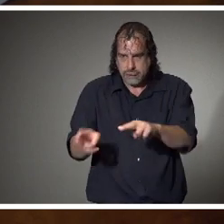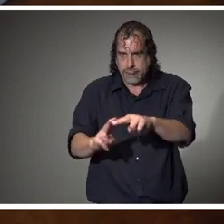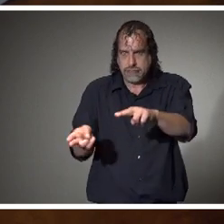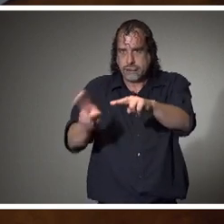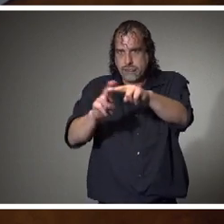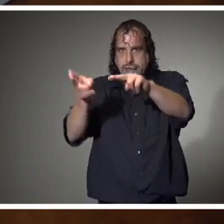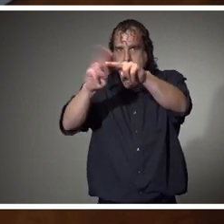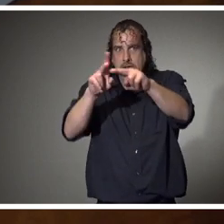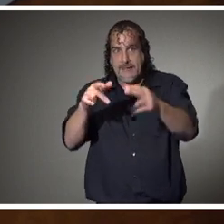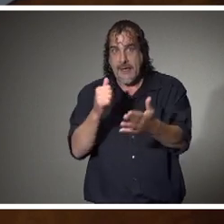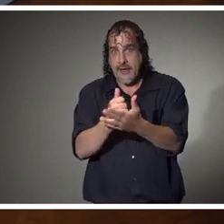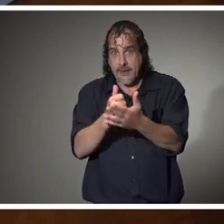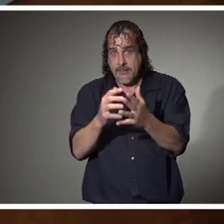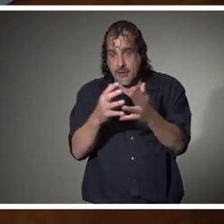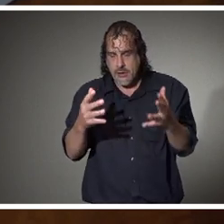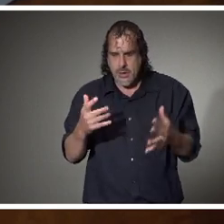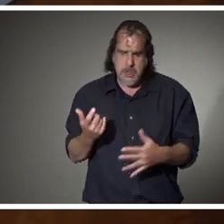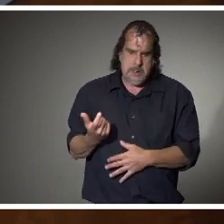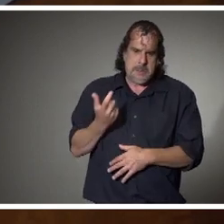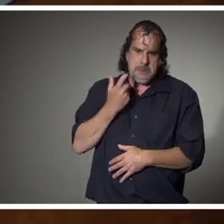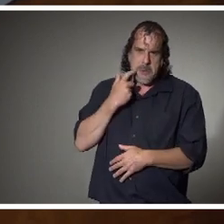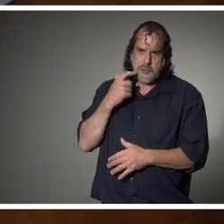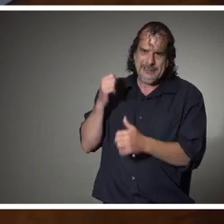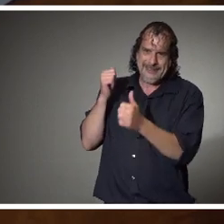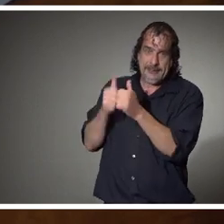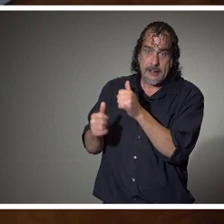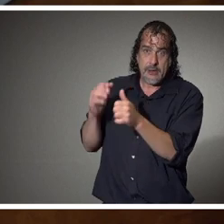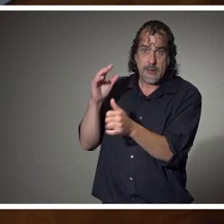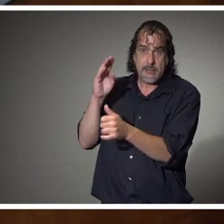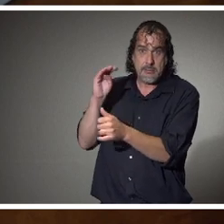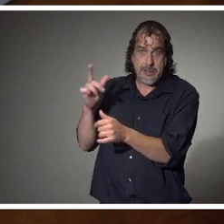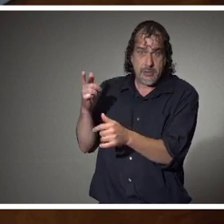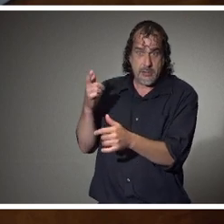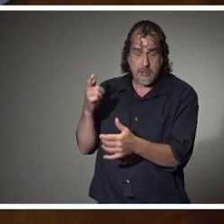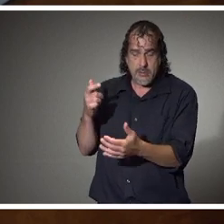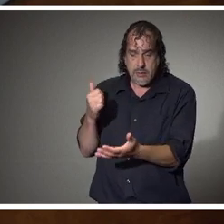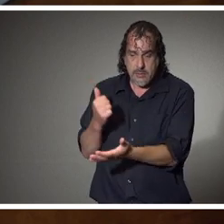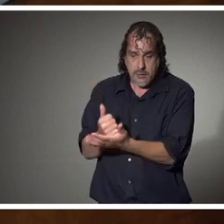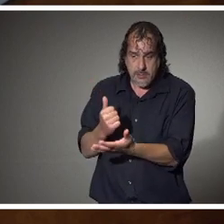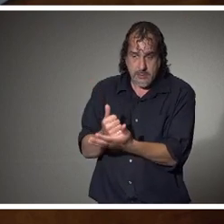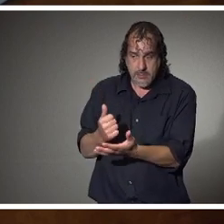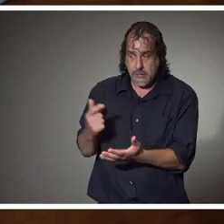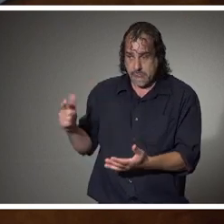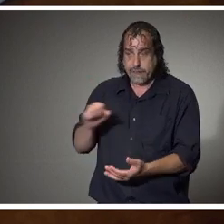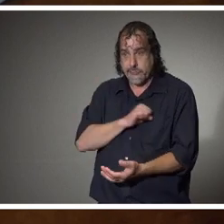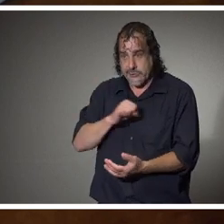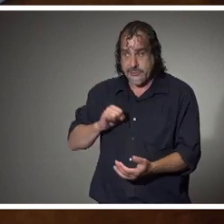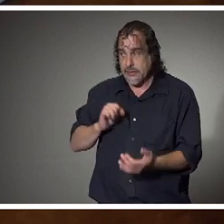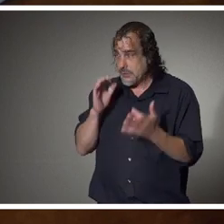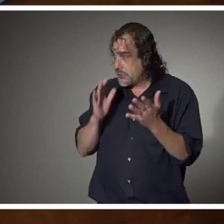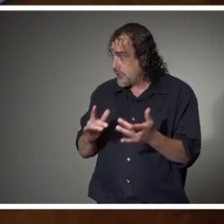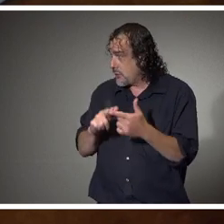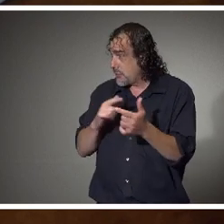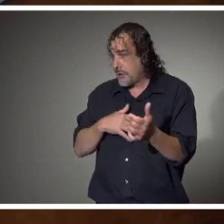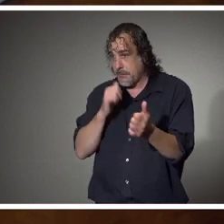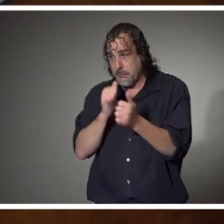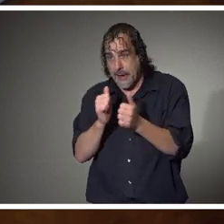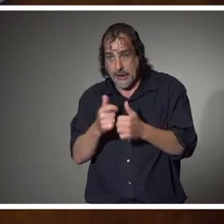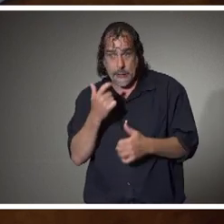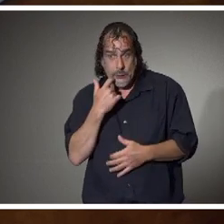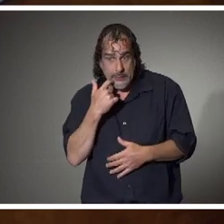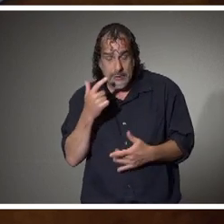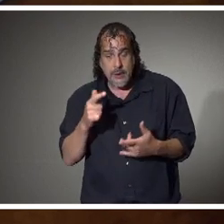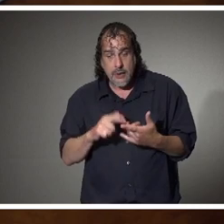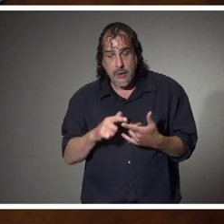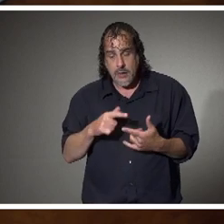big help. The most recent bill that passed the Congress with the help and support of of our two senators and our members of Congress did